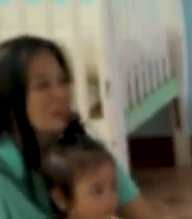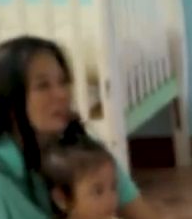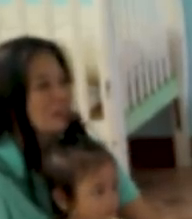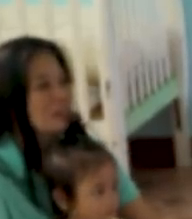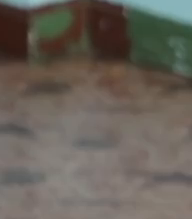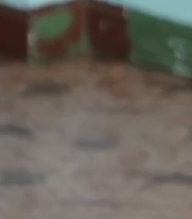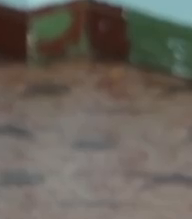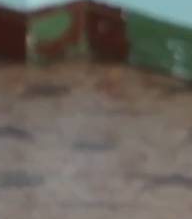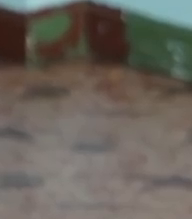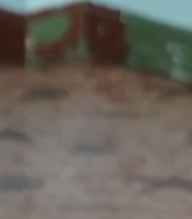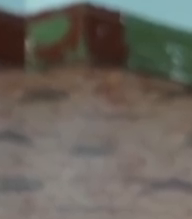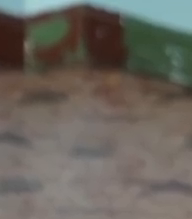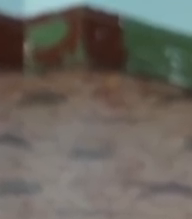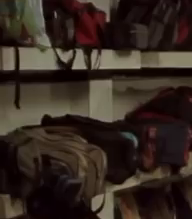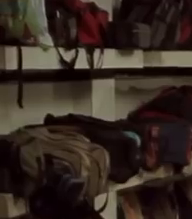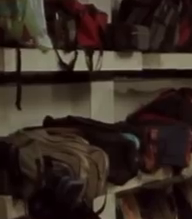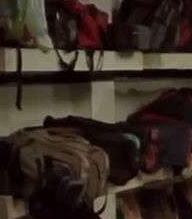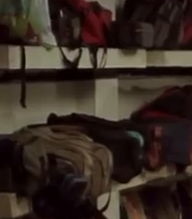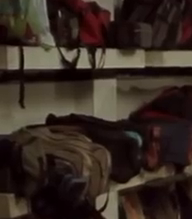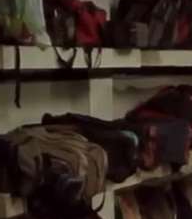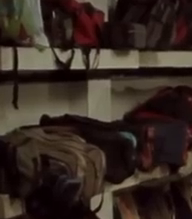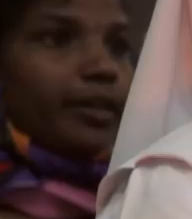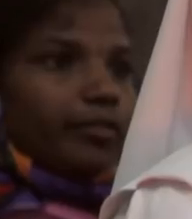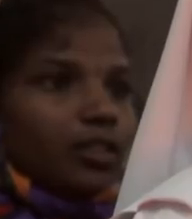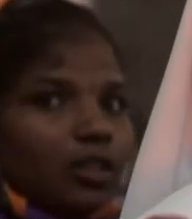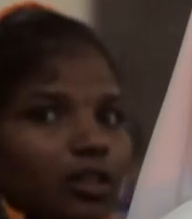1800 257 296 or visit